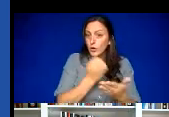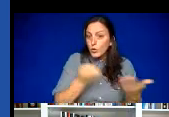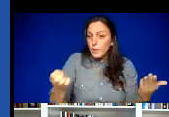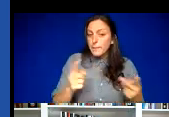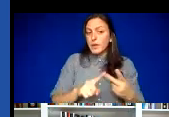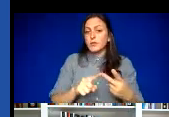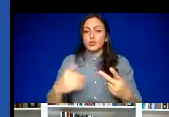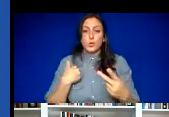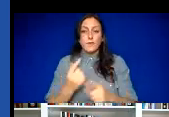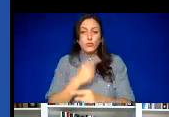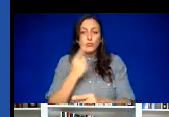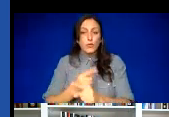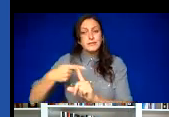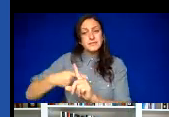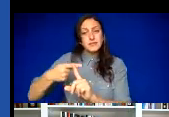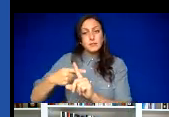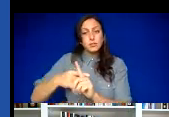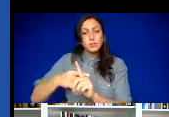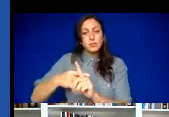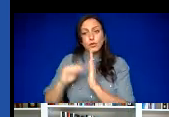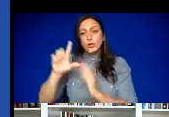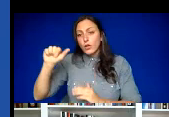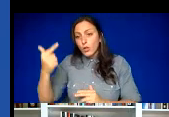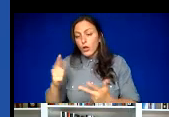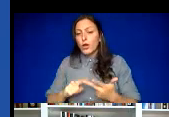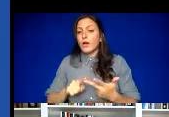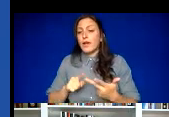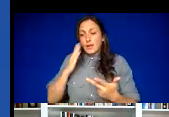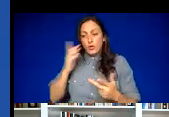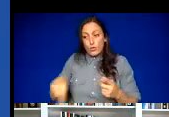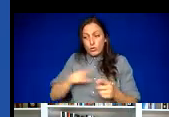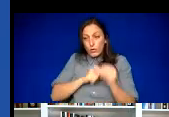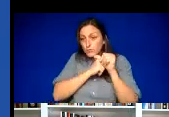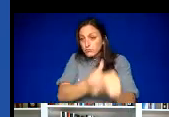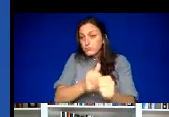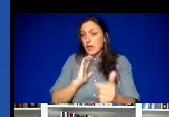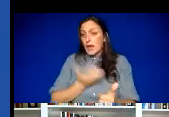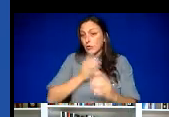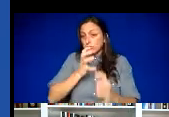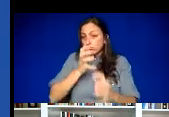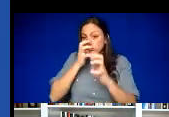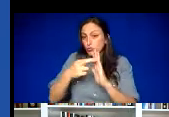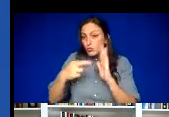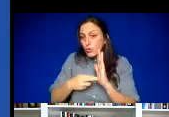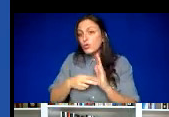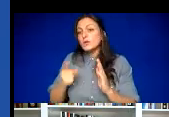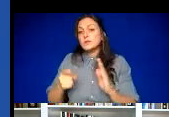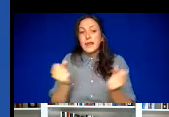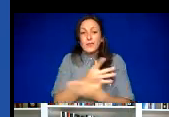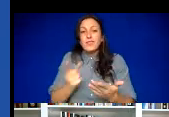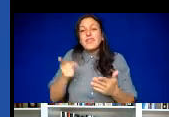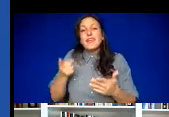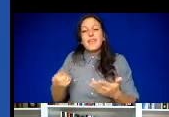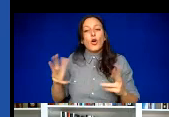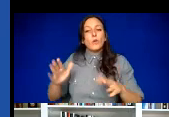temperature logging, and ensure that they are adhering to the practices and principles that they attested that they would do.